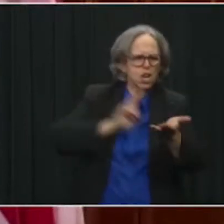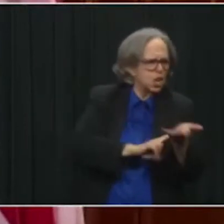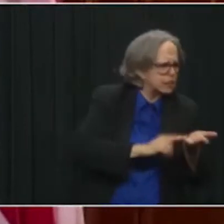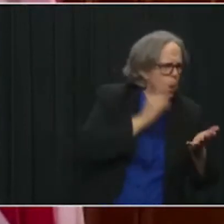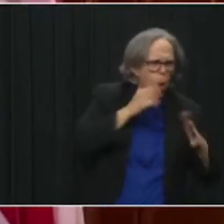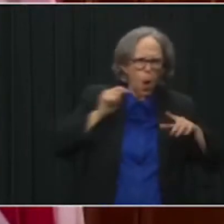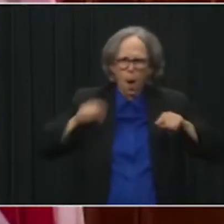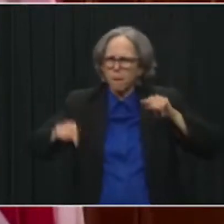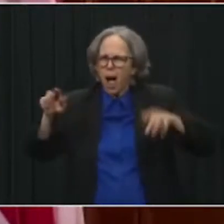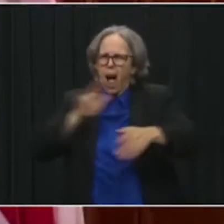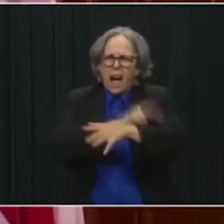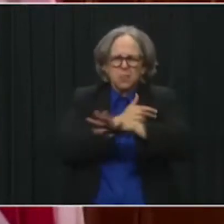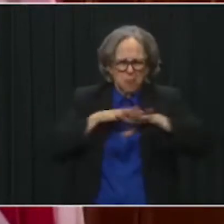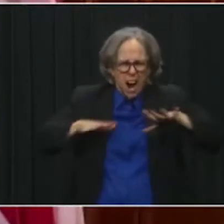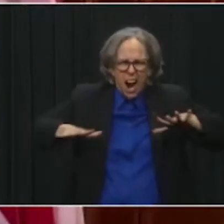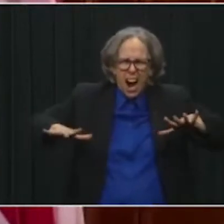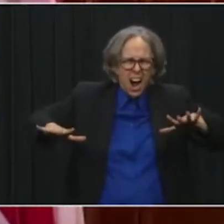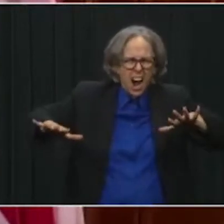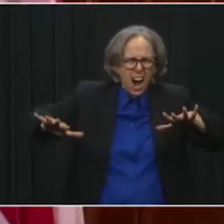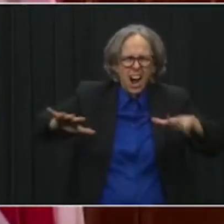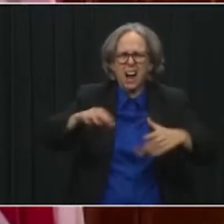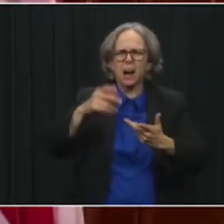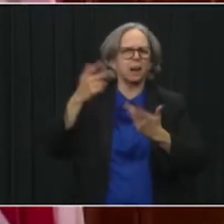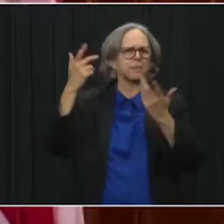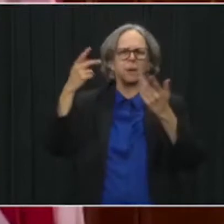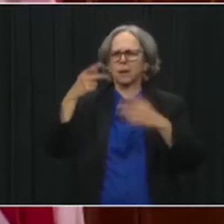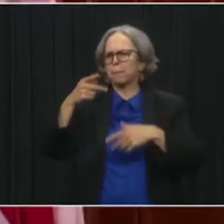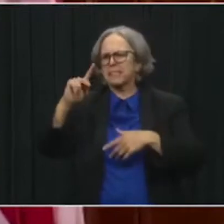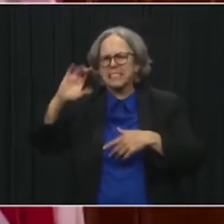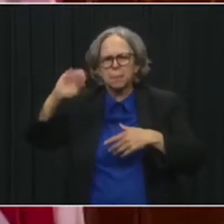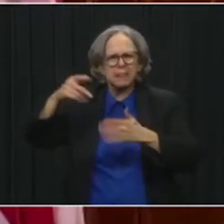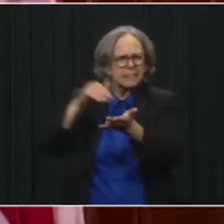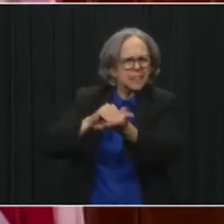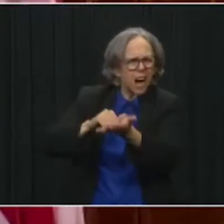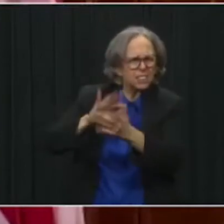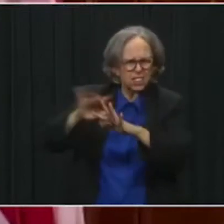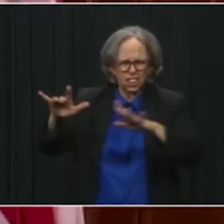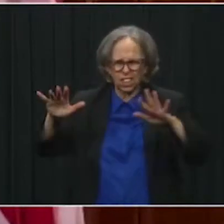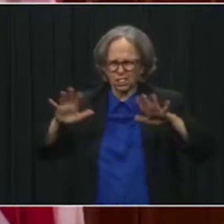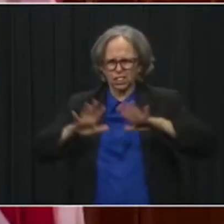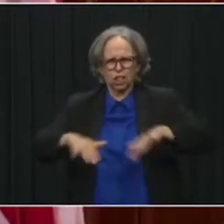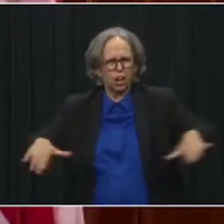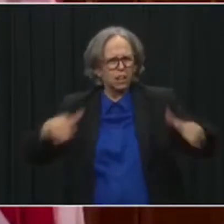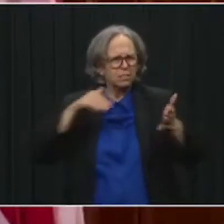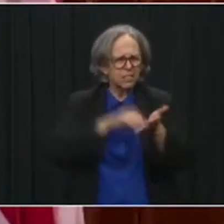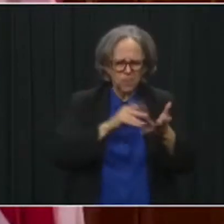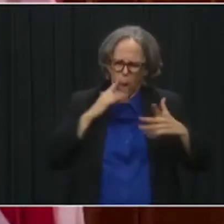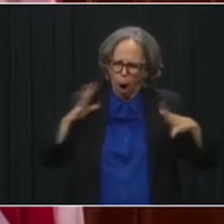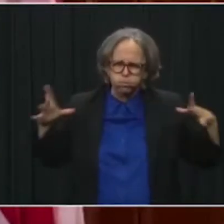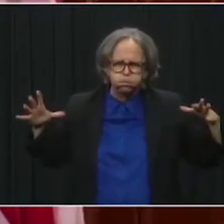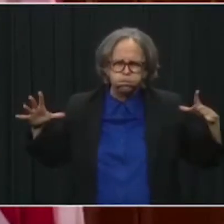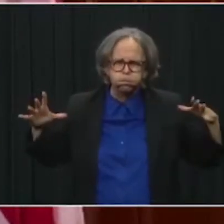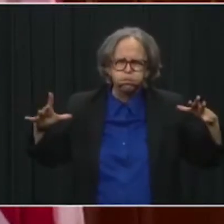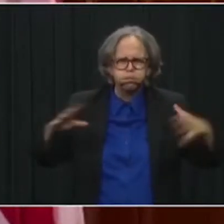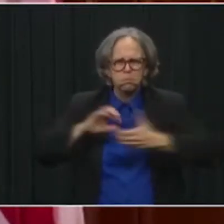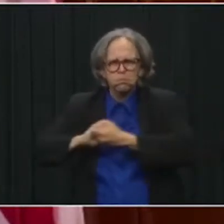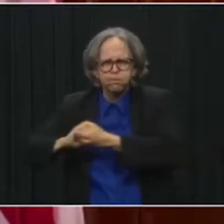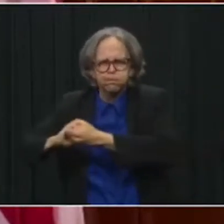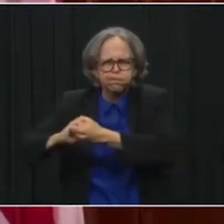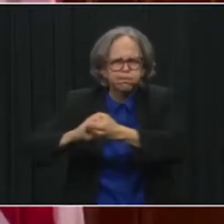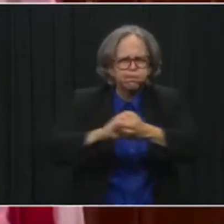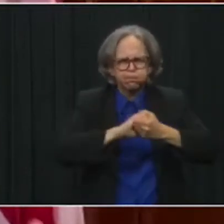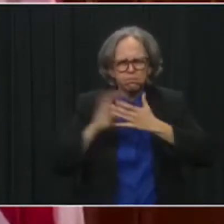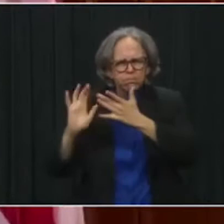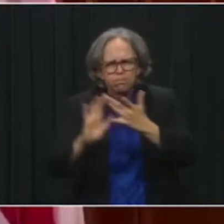centers, primary care physicians, pediatricians are working very hard, community after community, to make